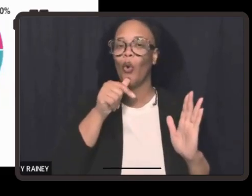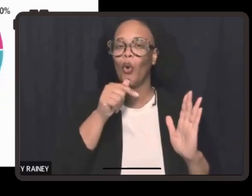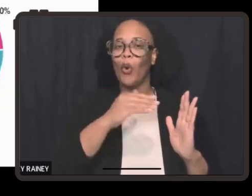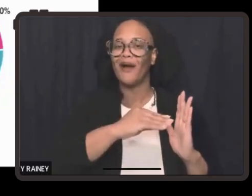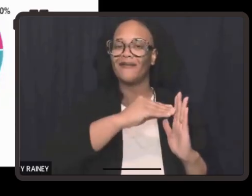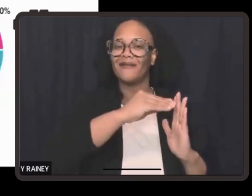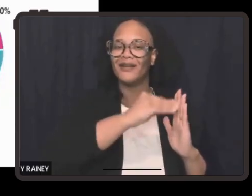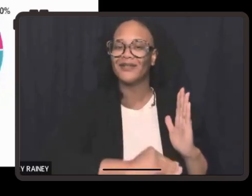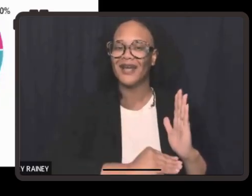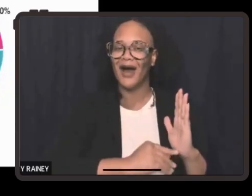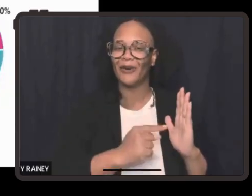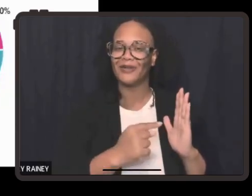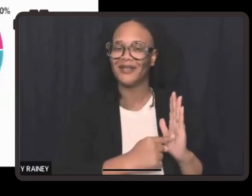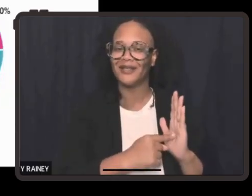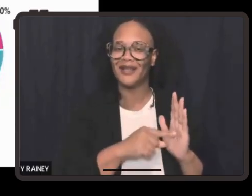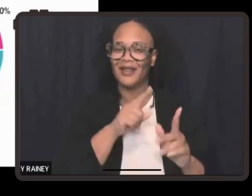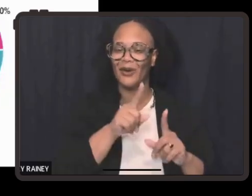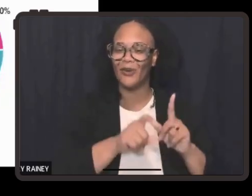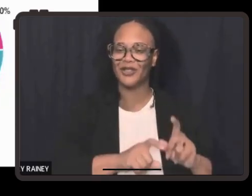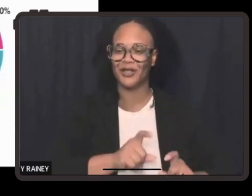their point of view was.